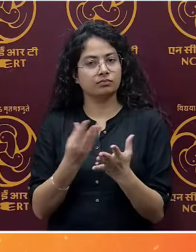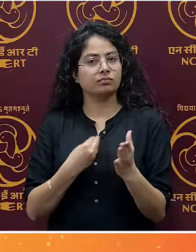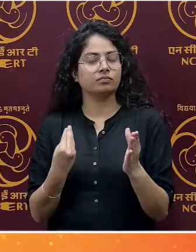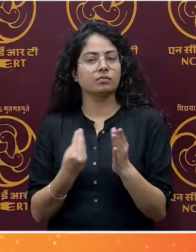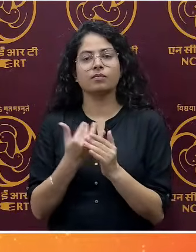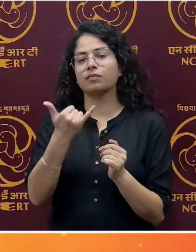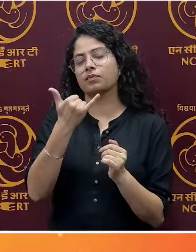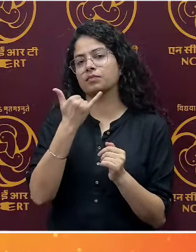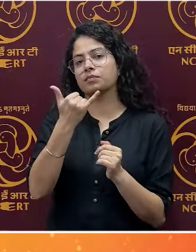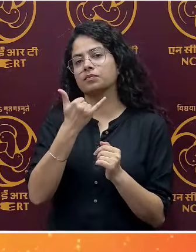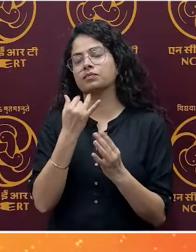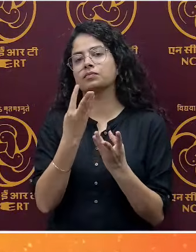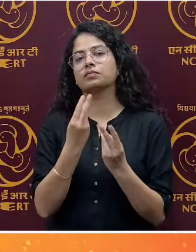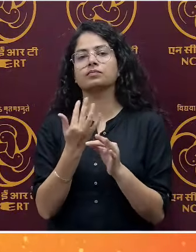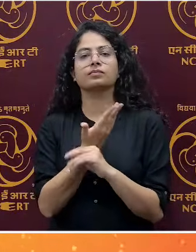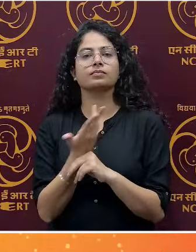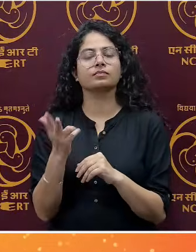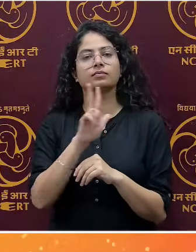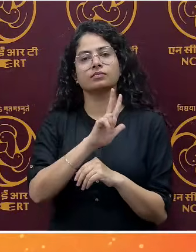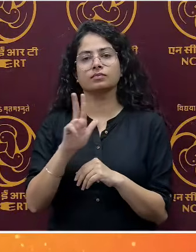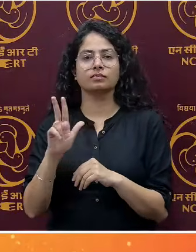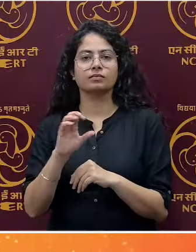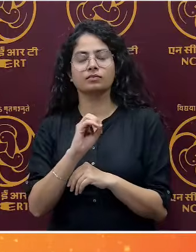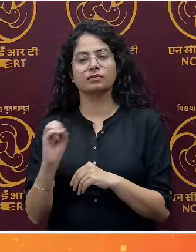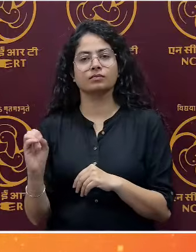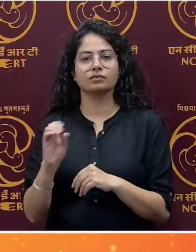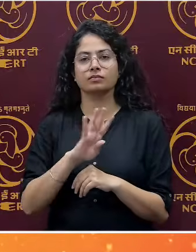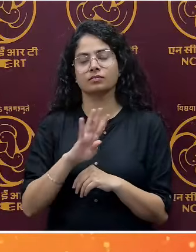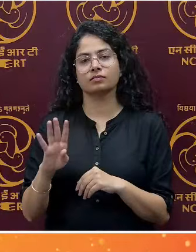us on our telephone number. It's